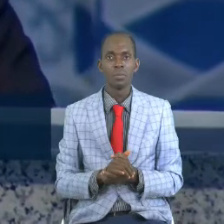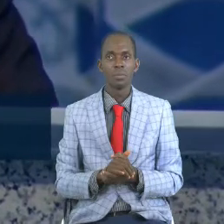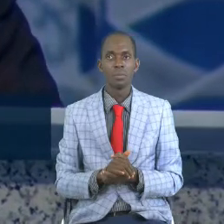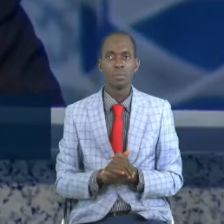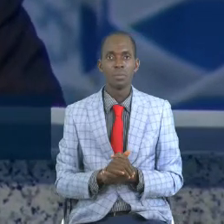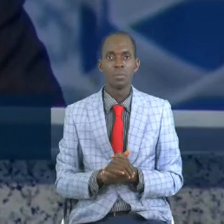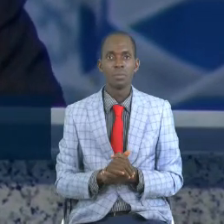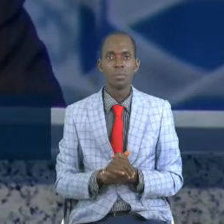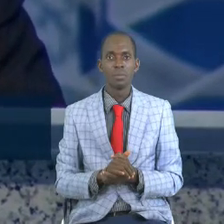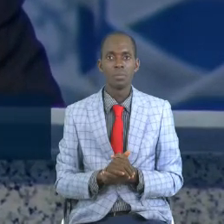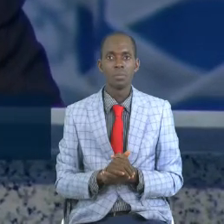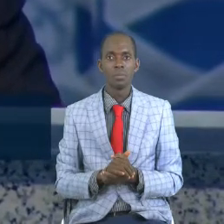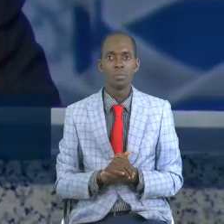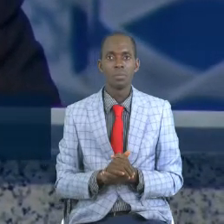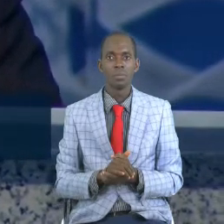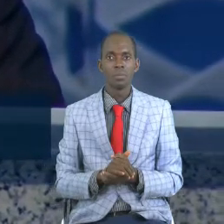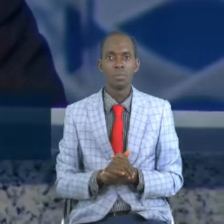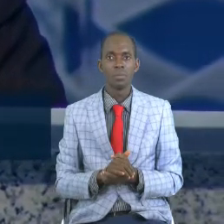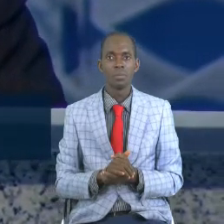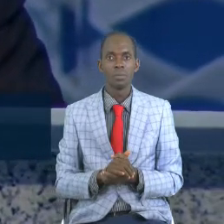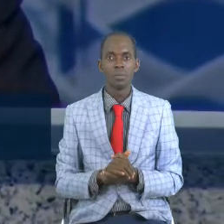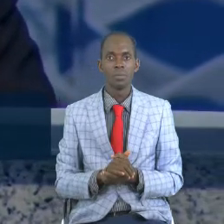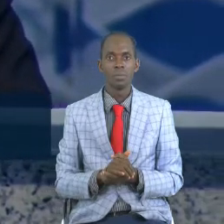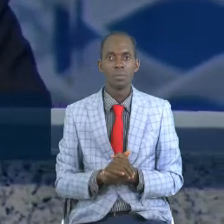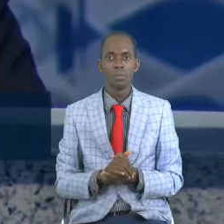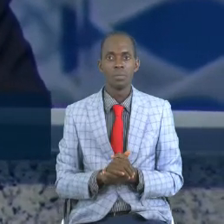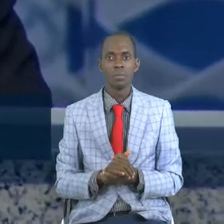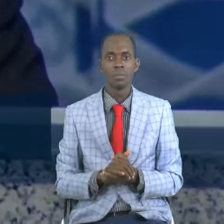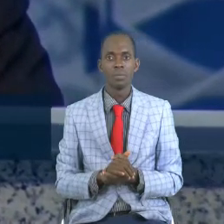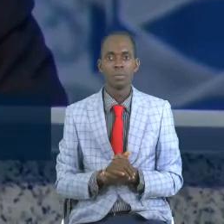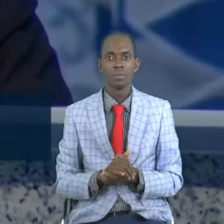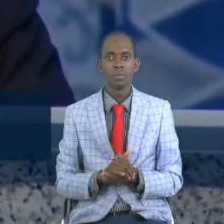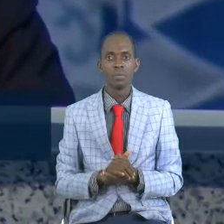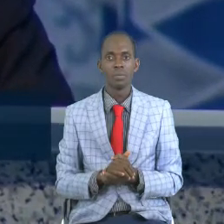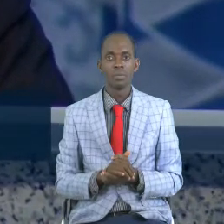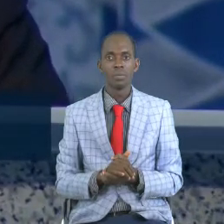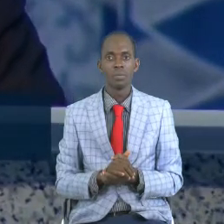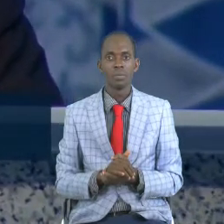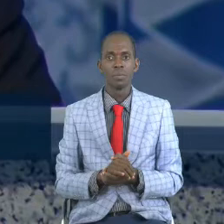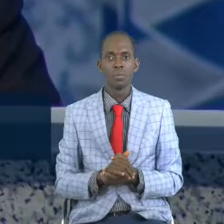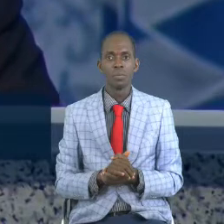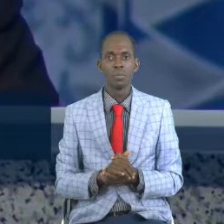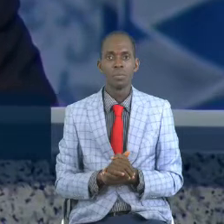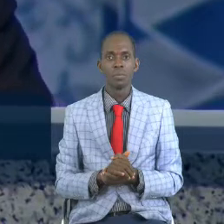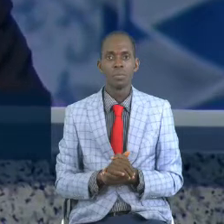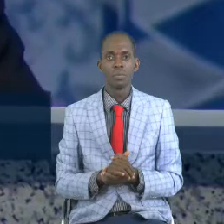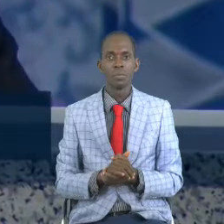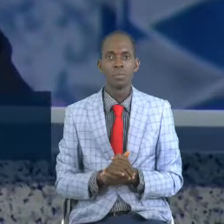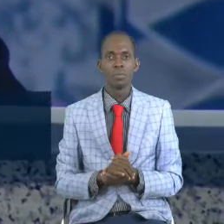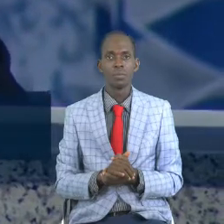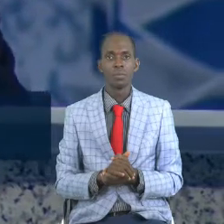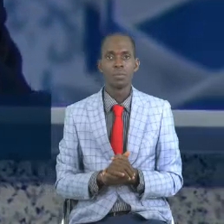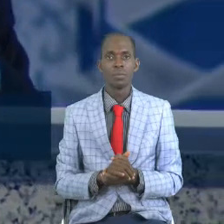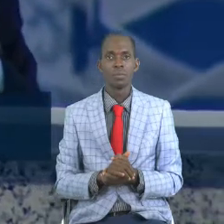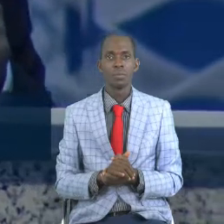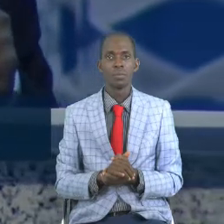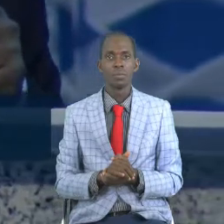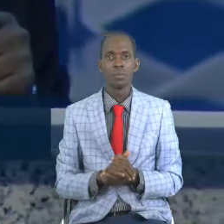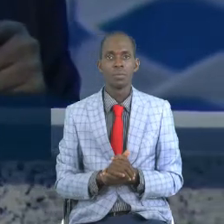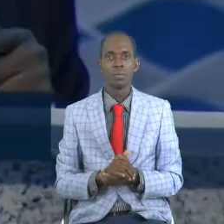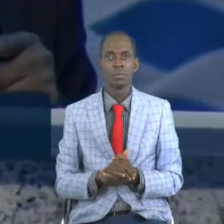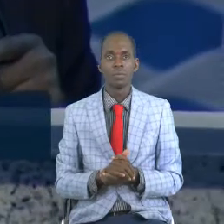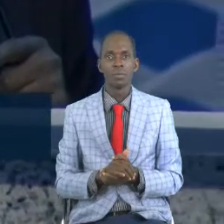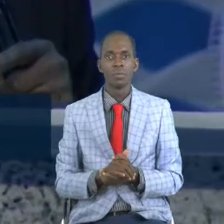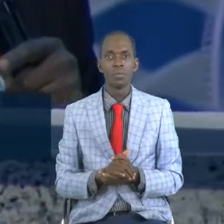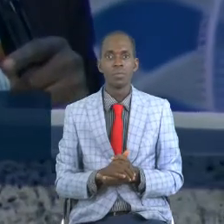anybody on this side can a supervisor whether you're finished in the middle here at the